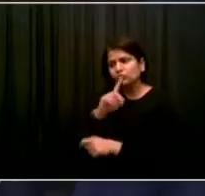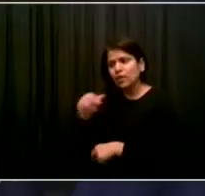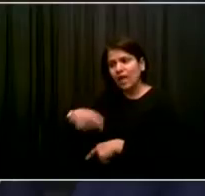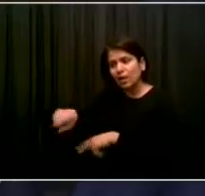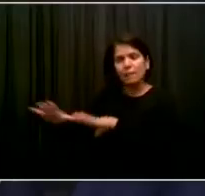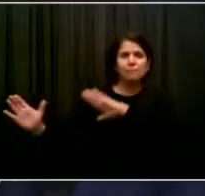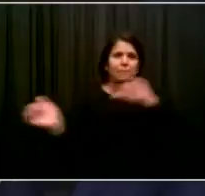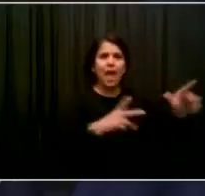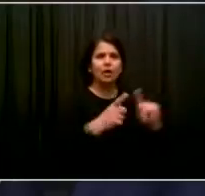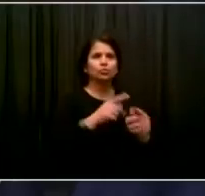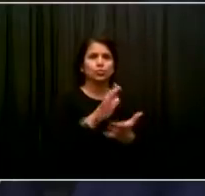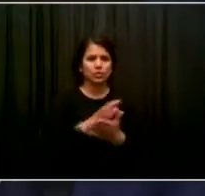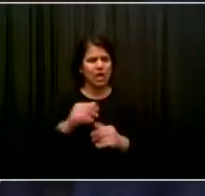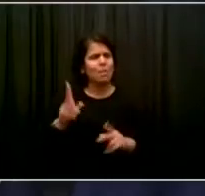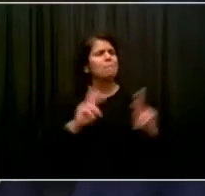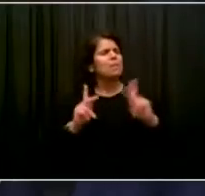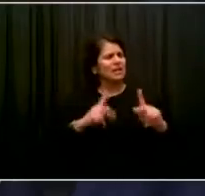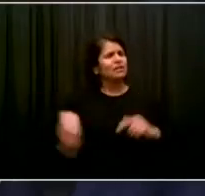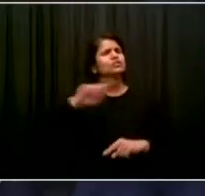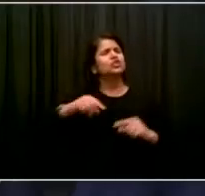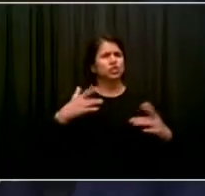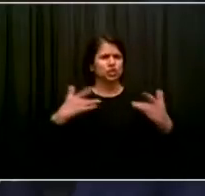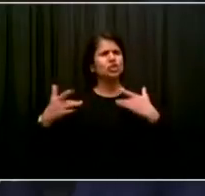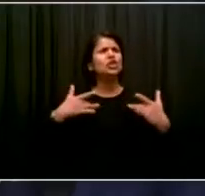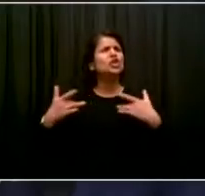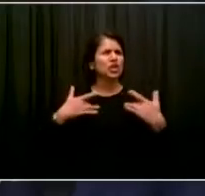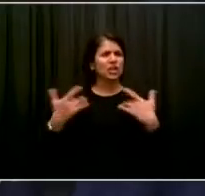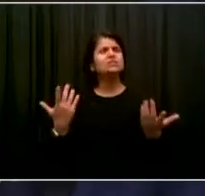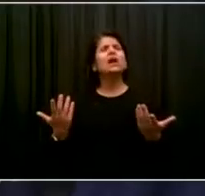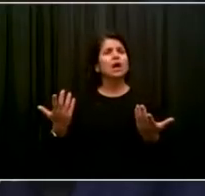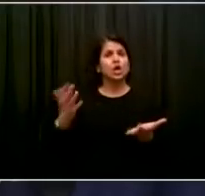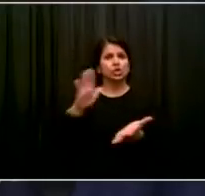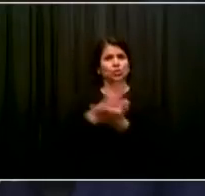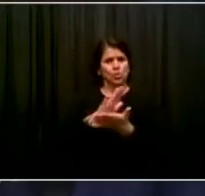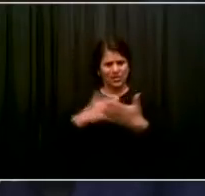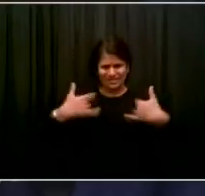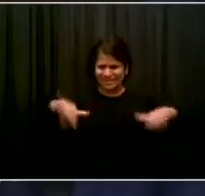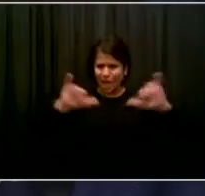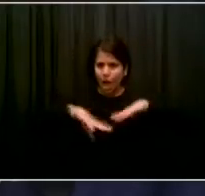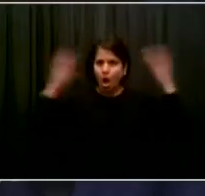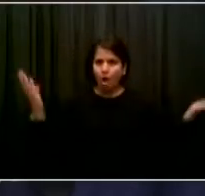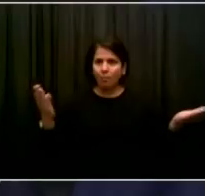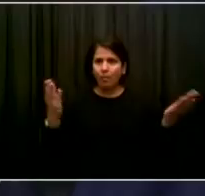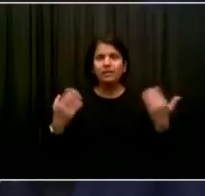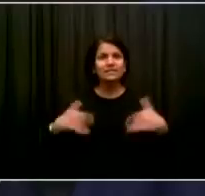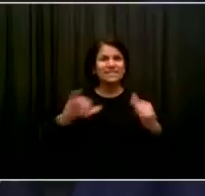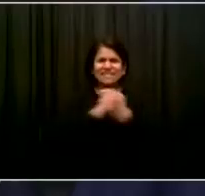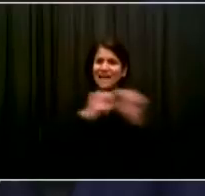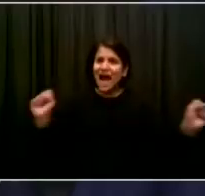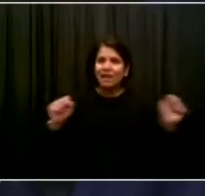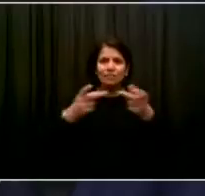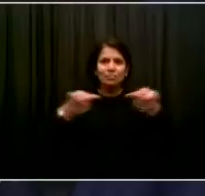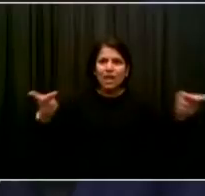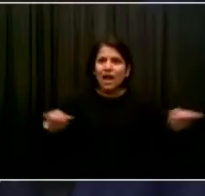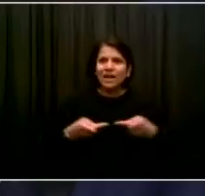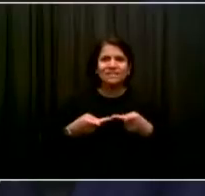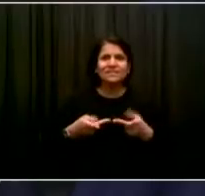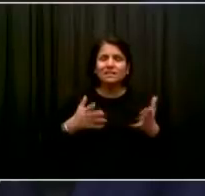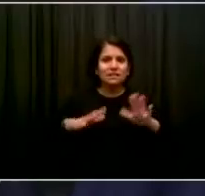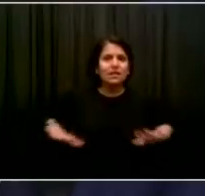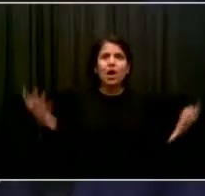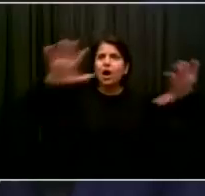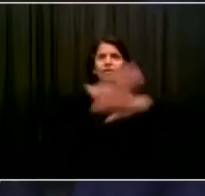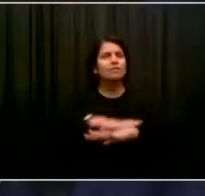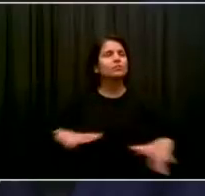we want them to know that the school is actually the safest place, but we wanted to at least provide,